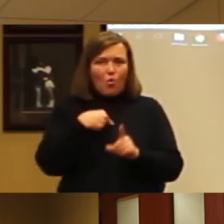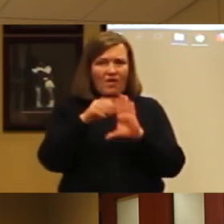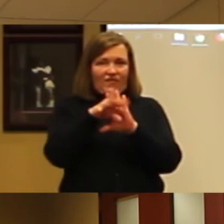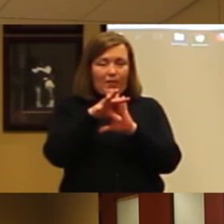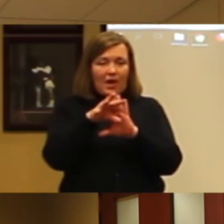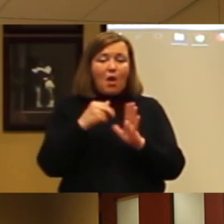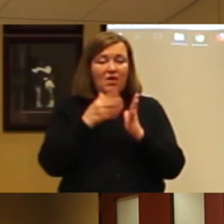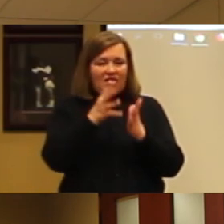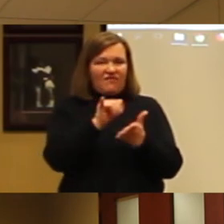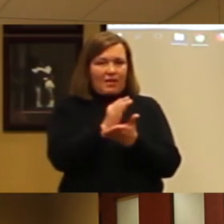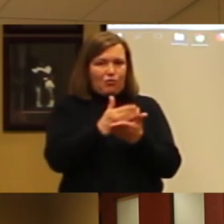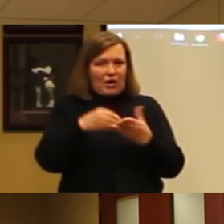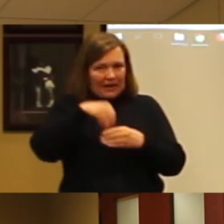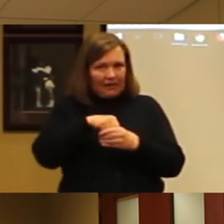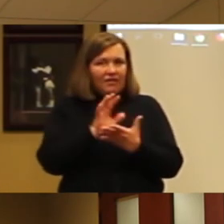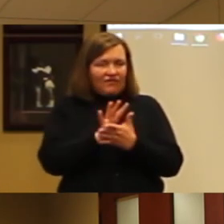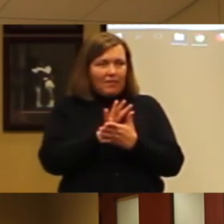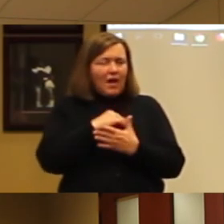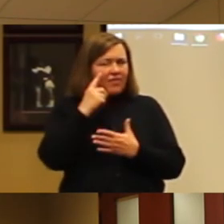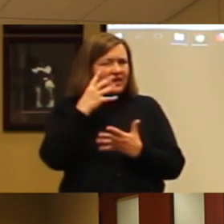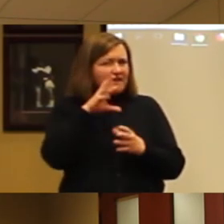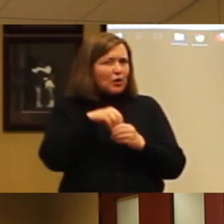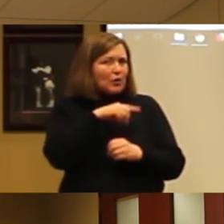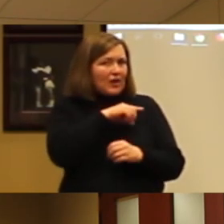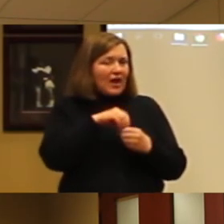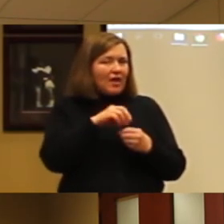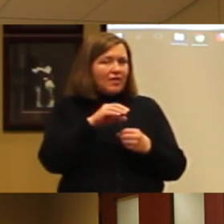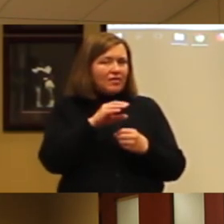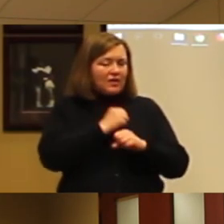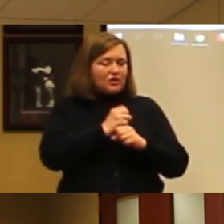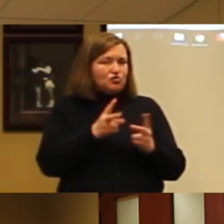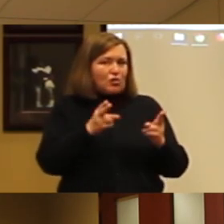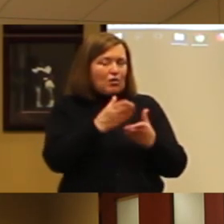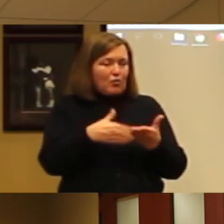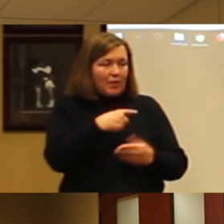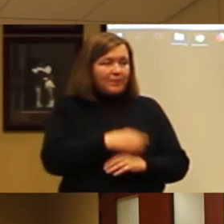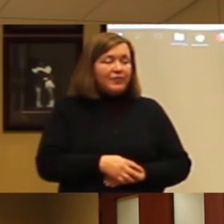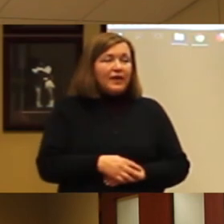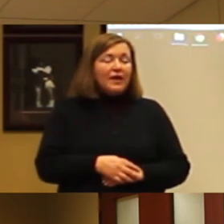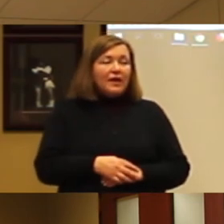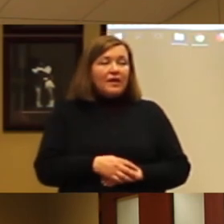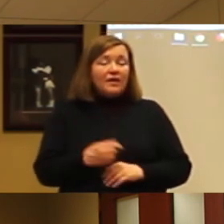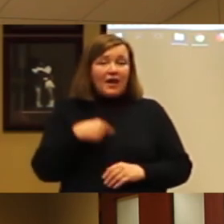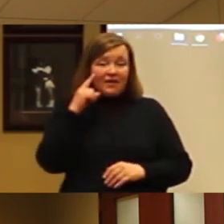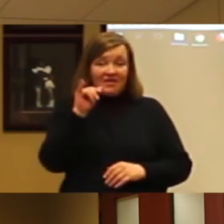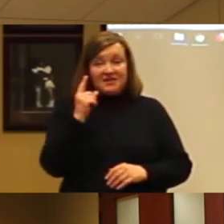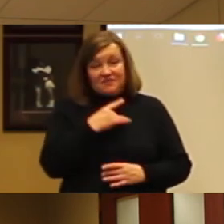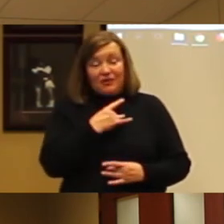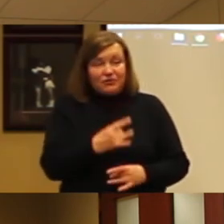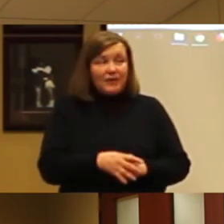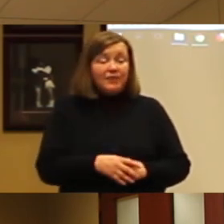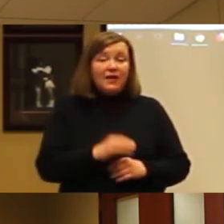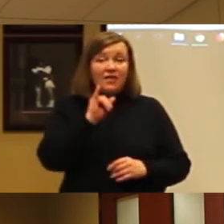left that in the film. I think we included that in the trailer, which I think is very interesting. That man